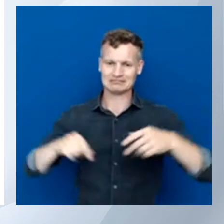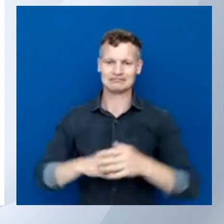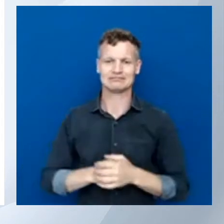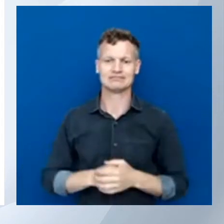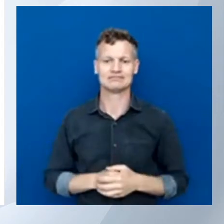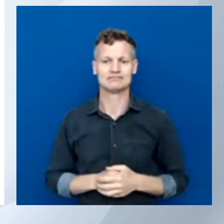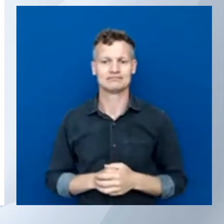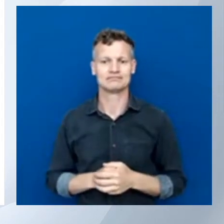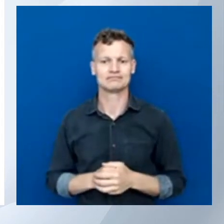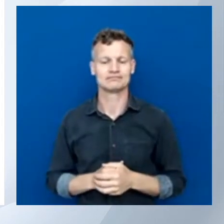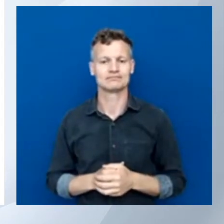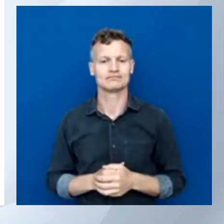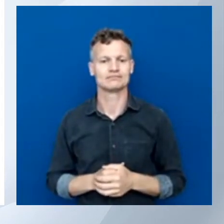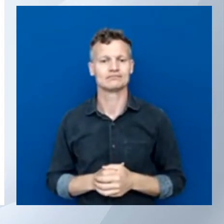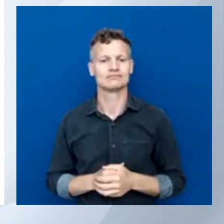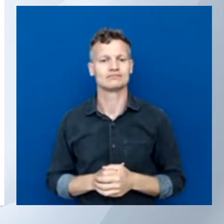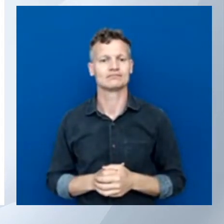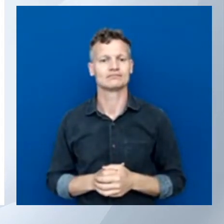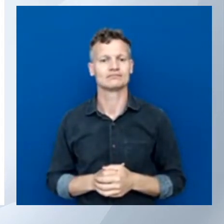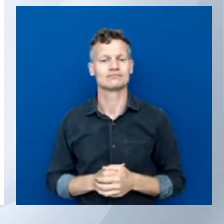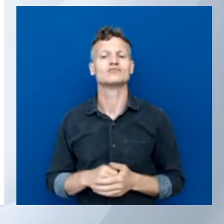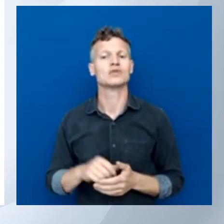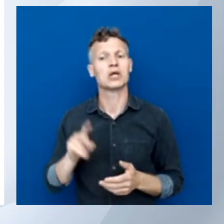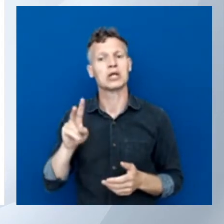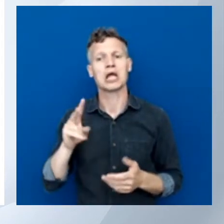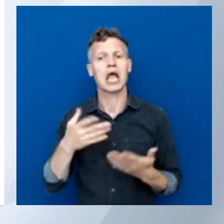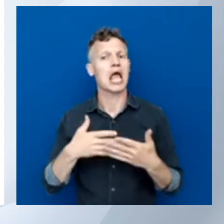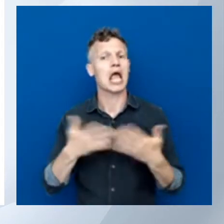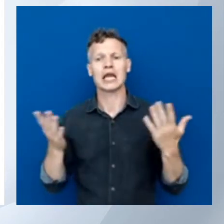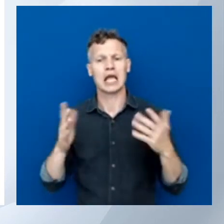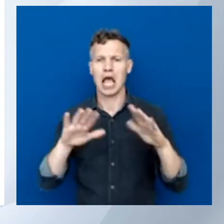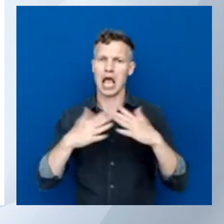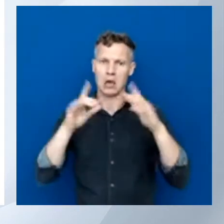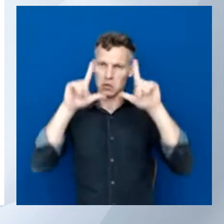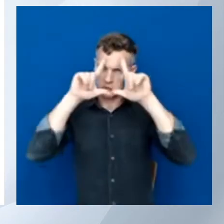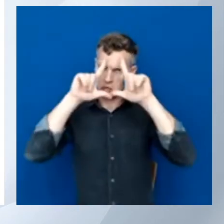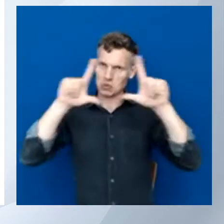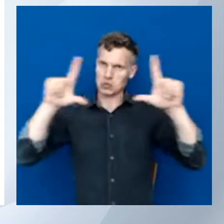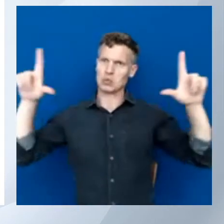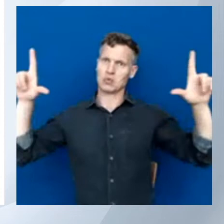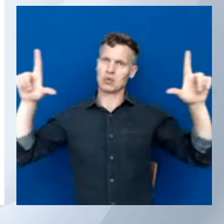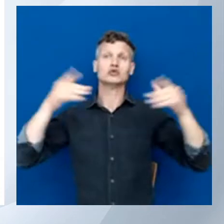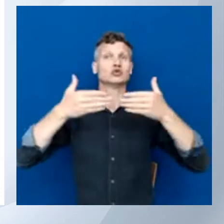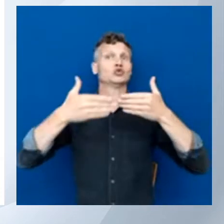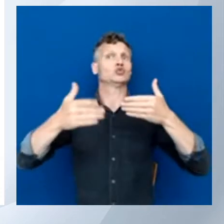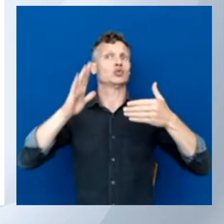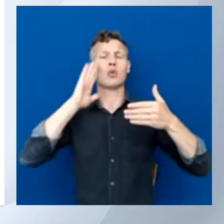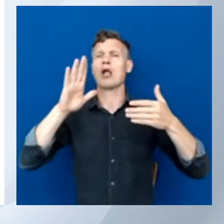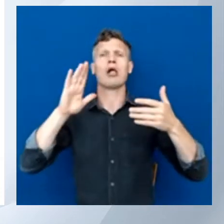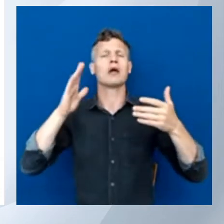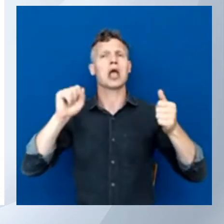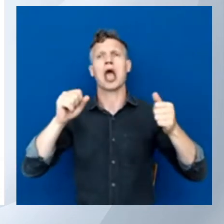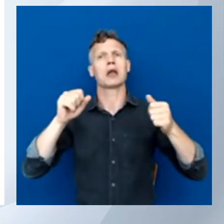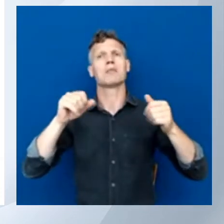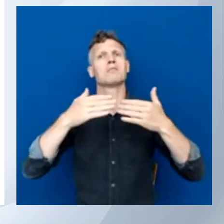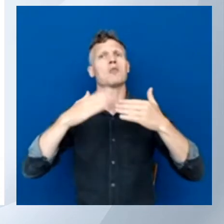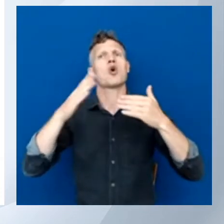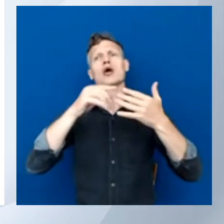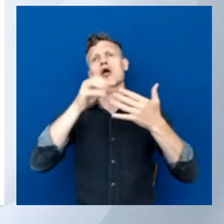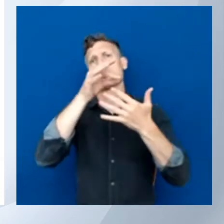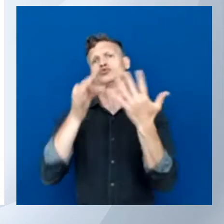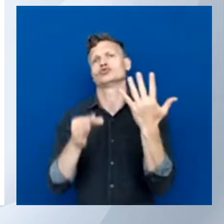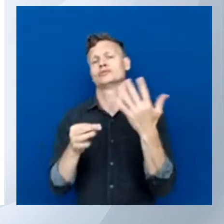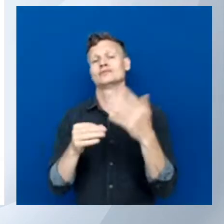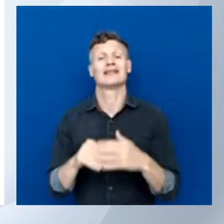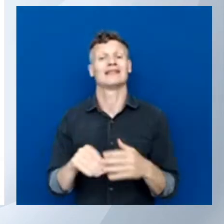suitability for sparse representation can be used soon. So this API enables developers to